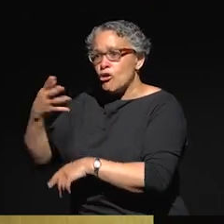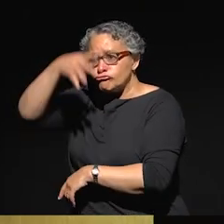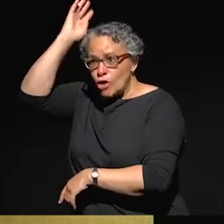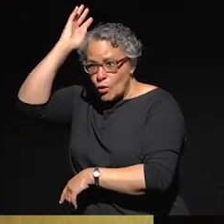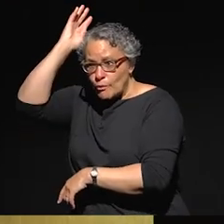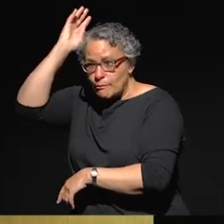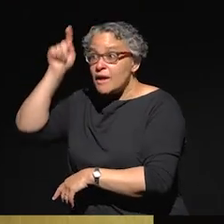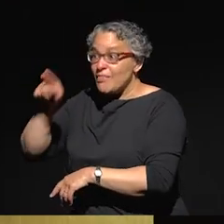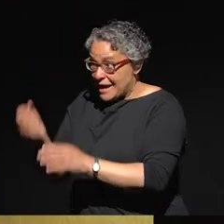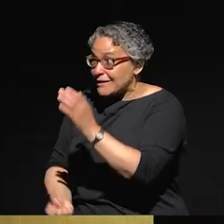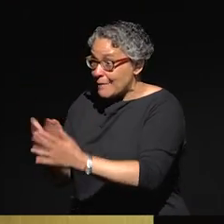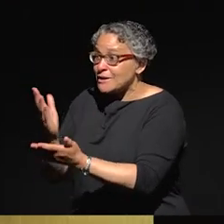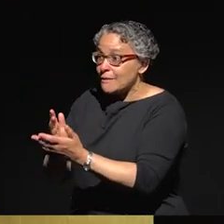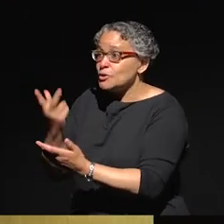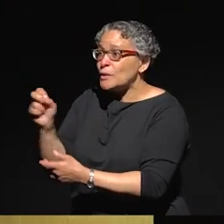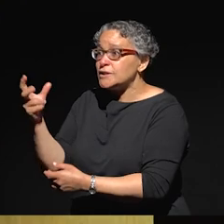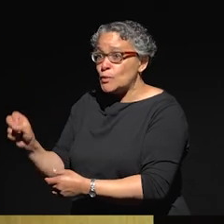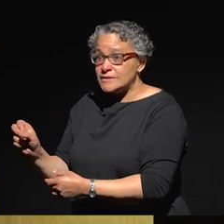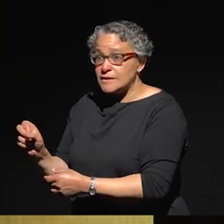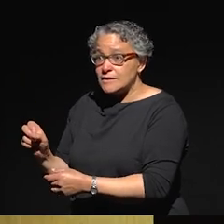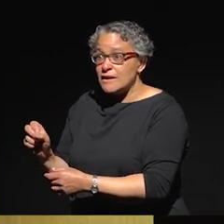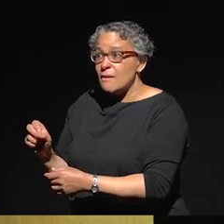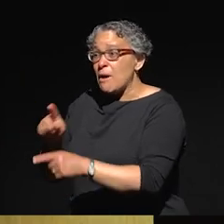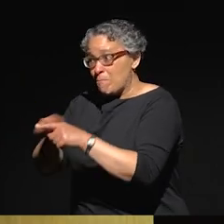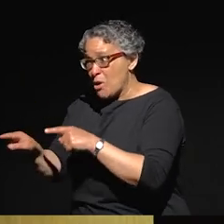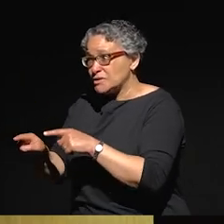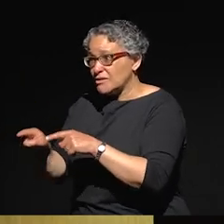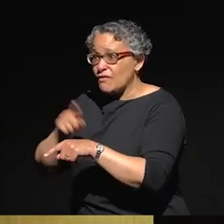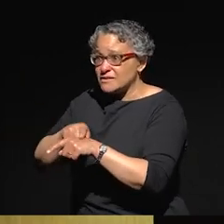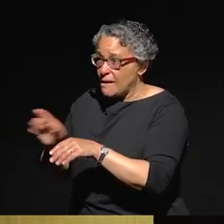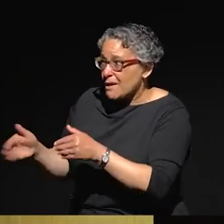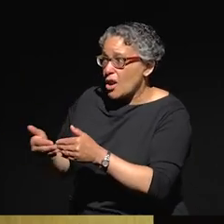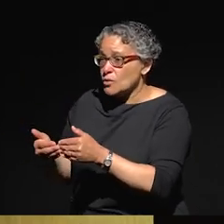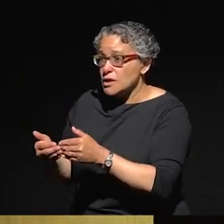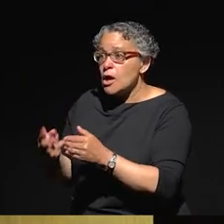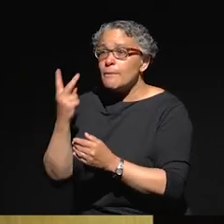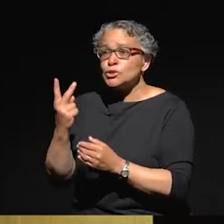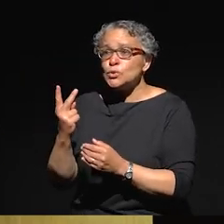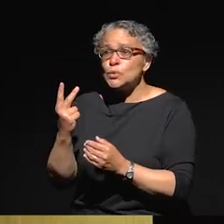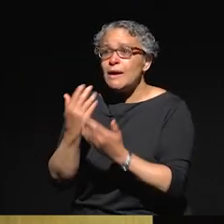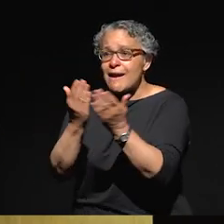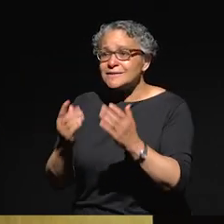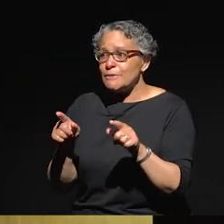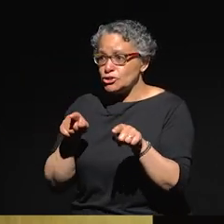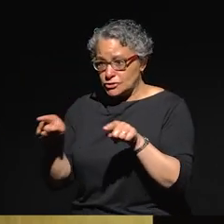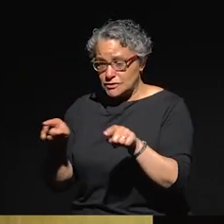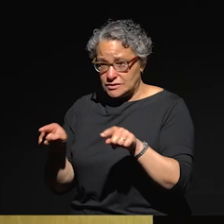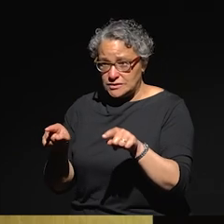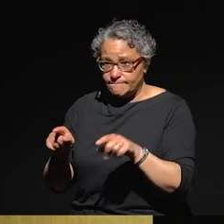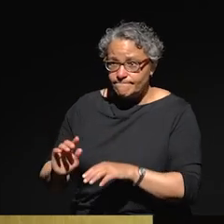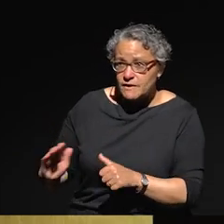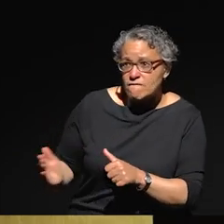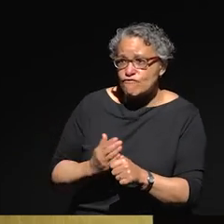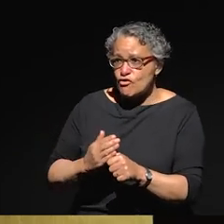that actually did happen in 2020, but mostly was closed. These two exhibitions are the first